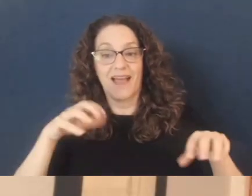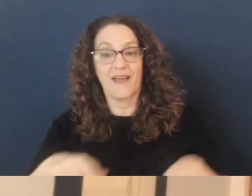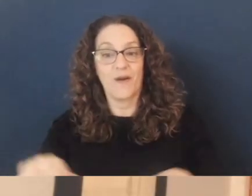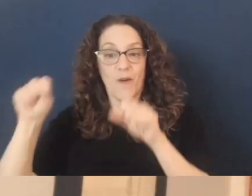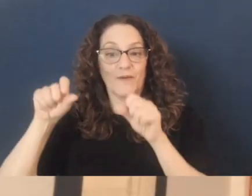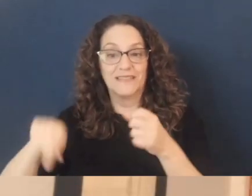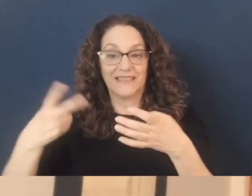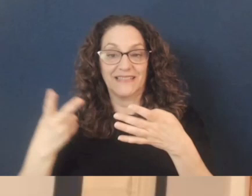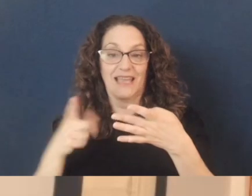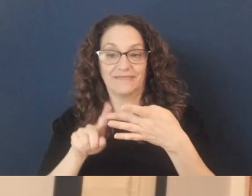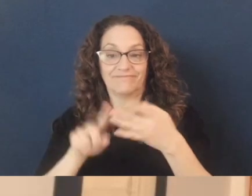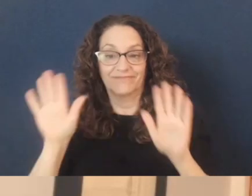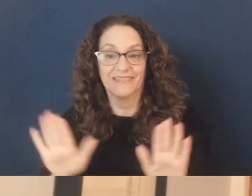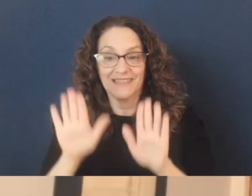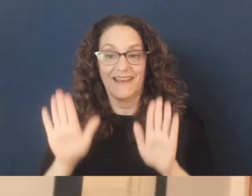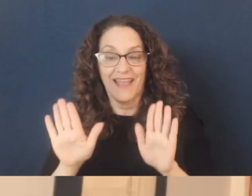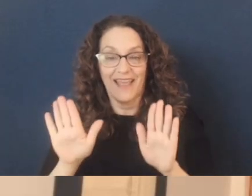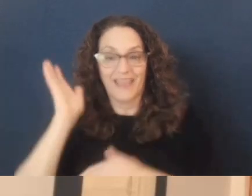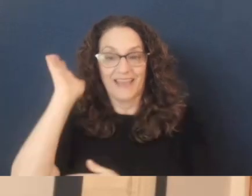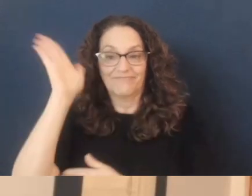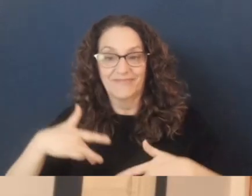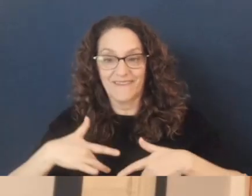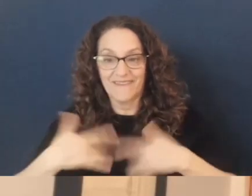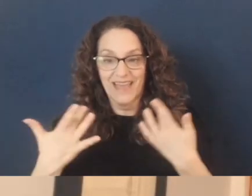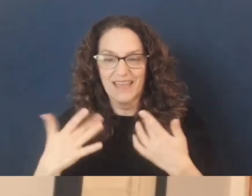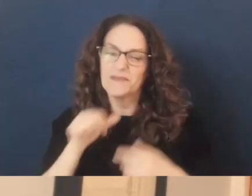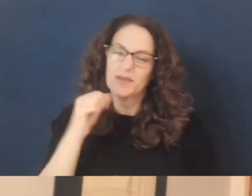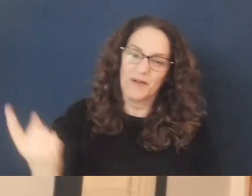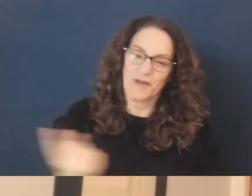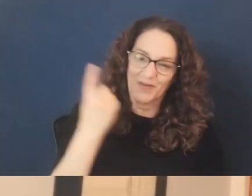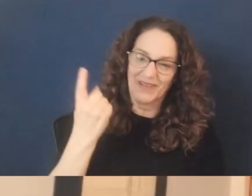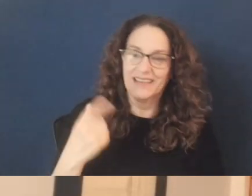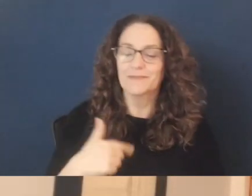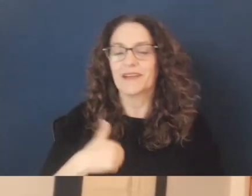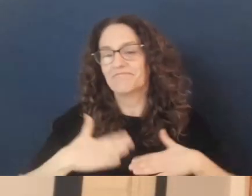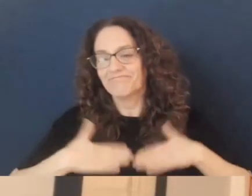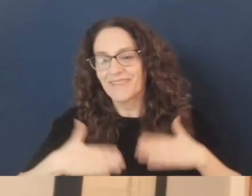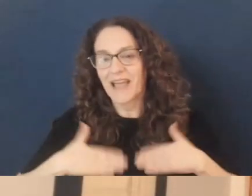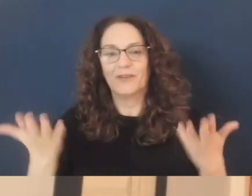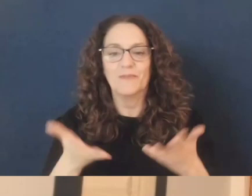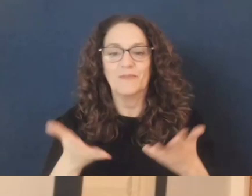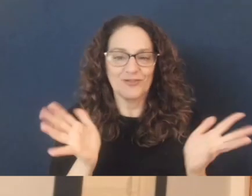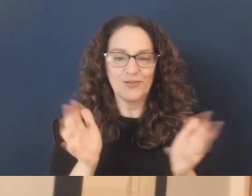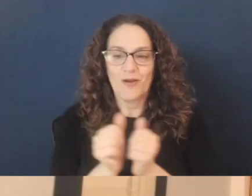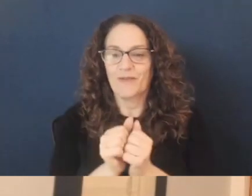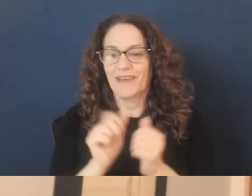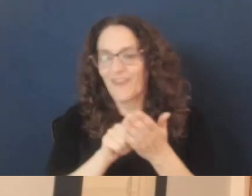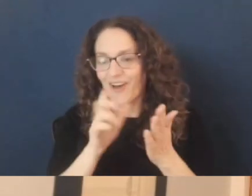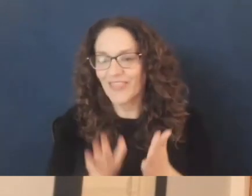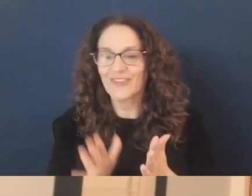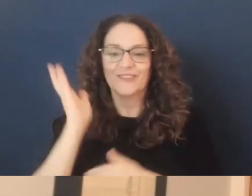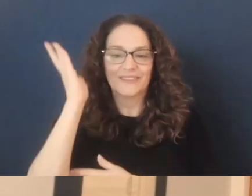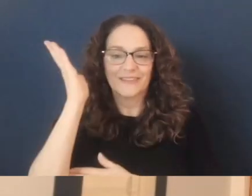not always. But I'm always happy to be here and talk to our authors. I want to thank